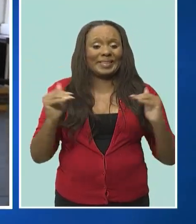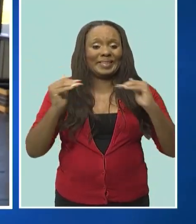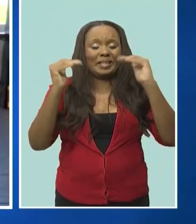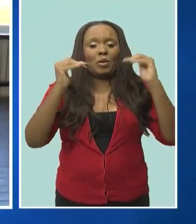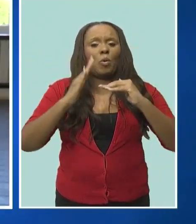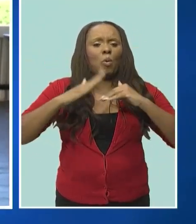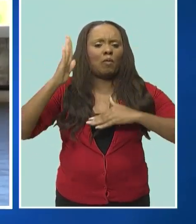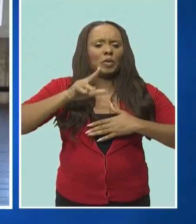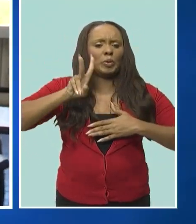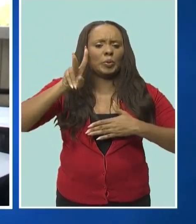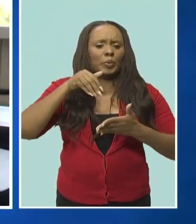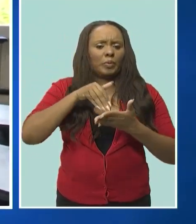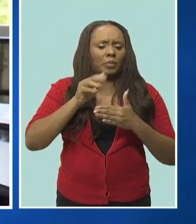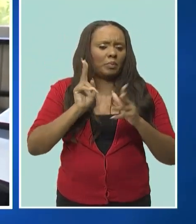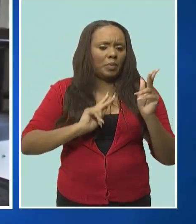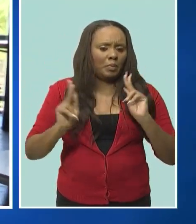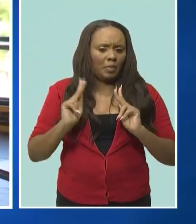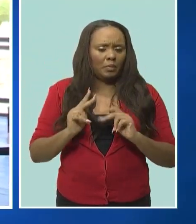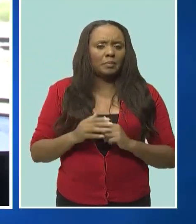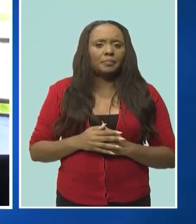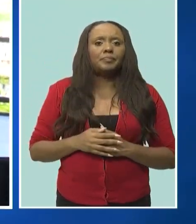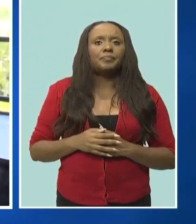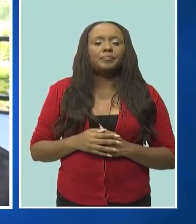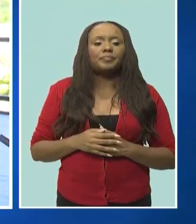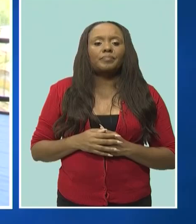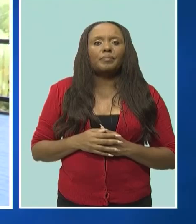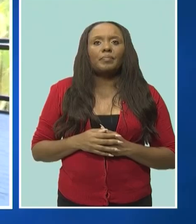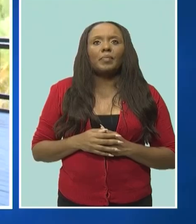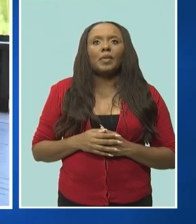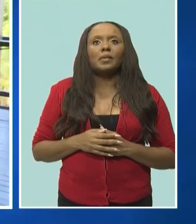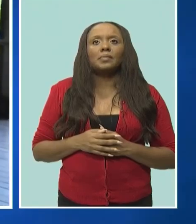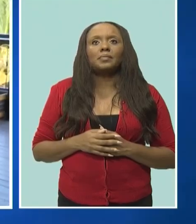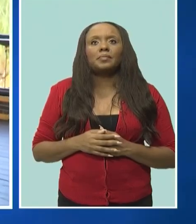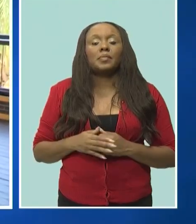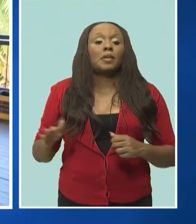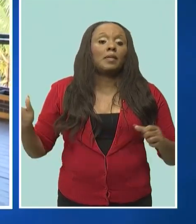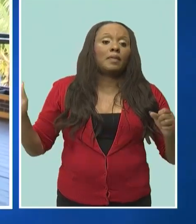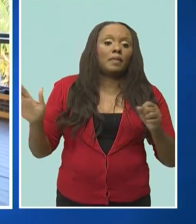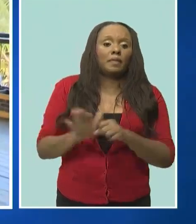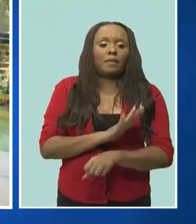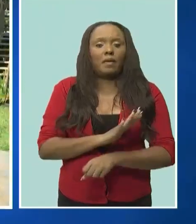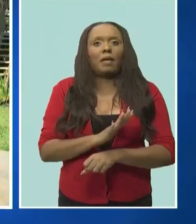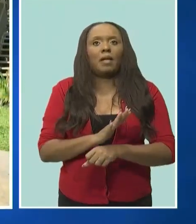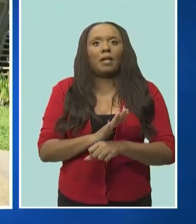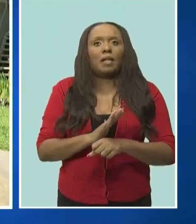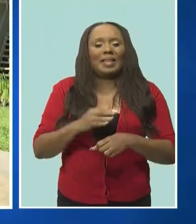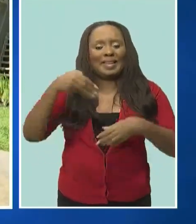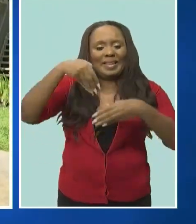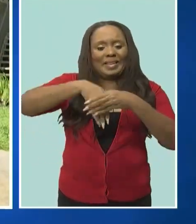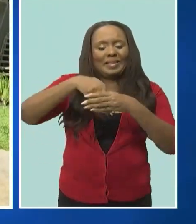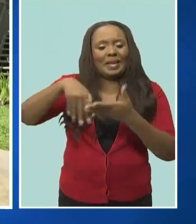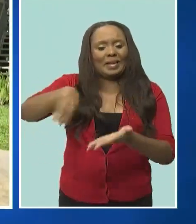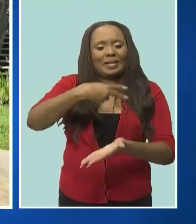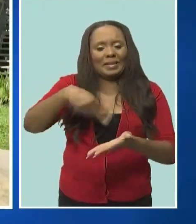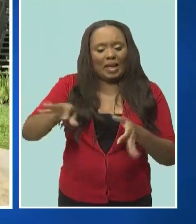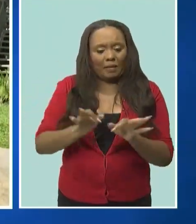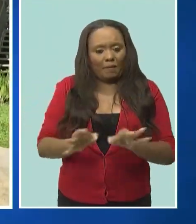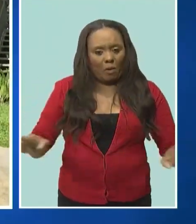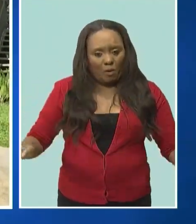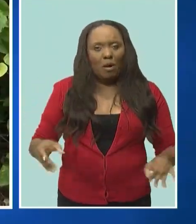2,000 people. They can expect a fully enclosed dance floor as well as a lower deck for